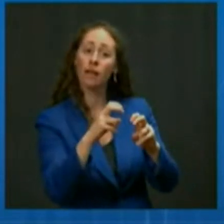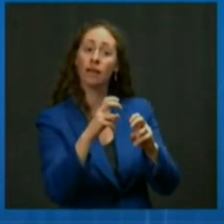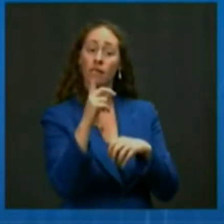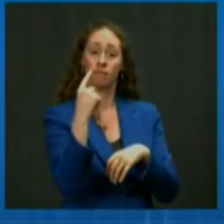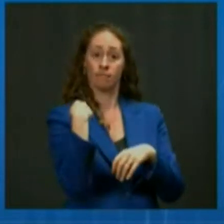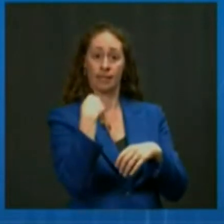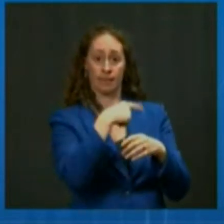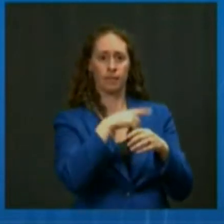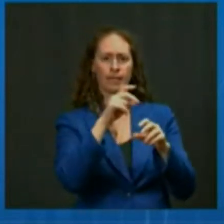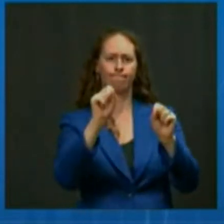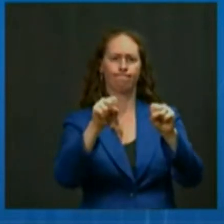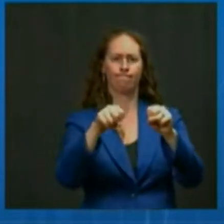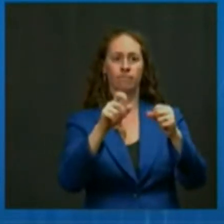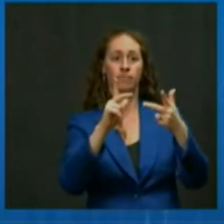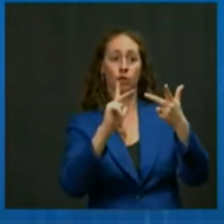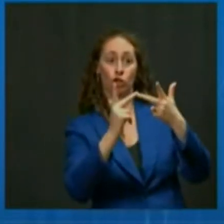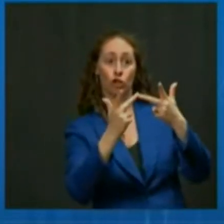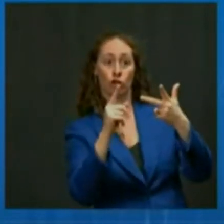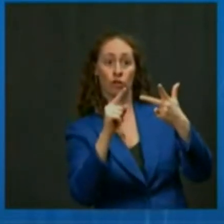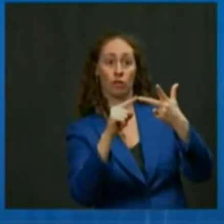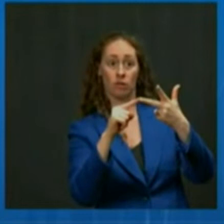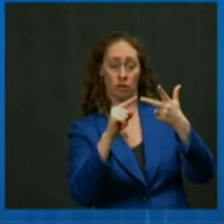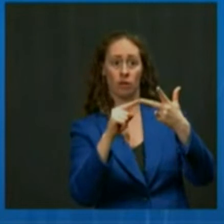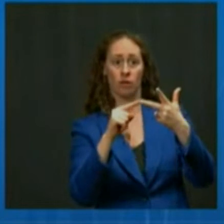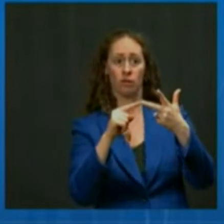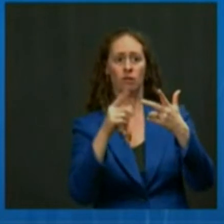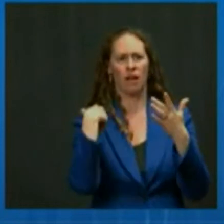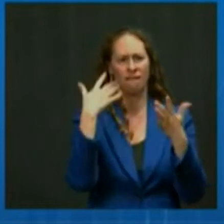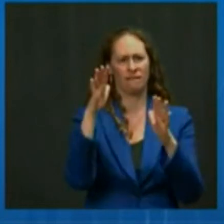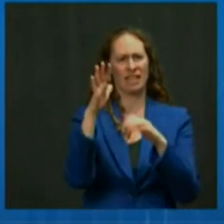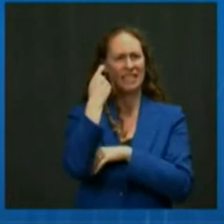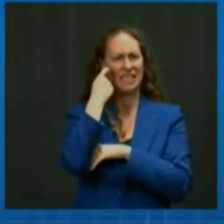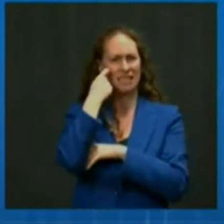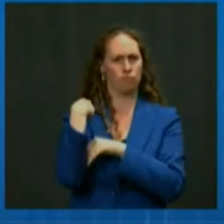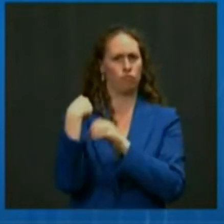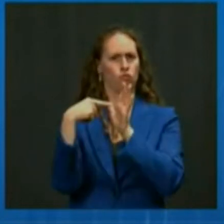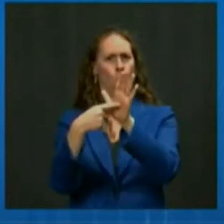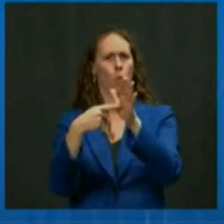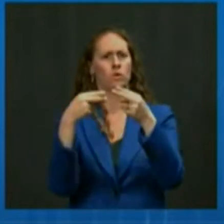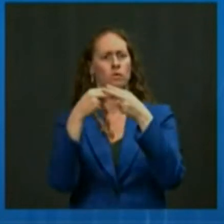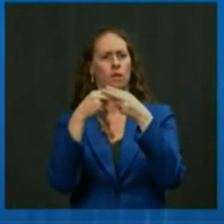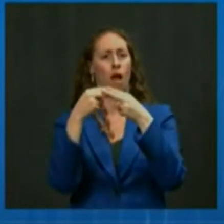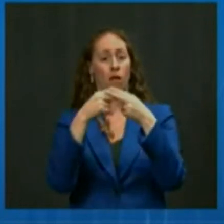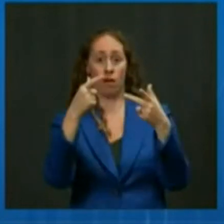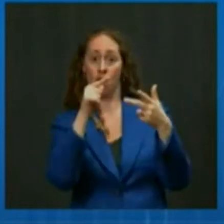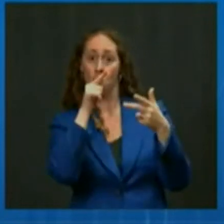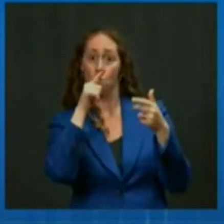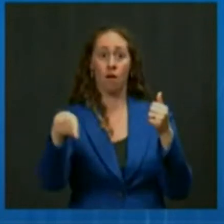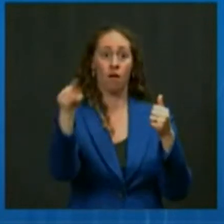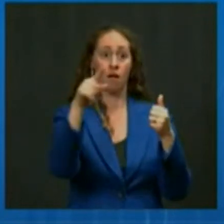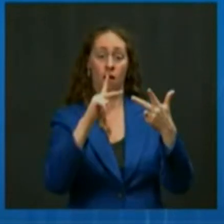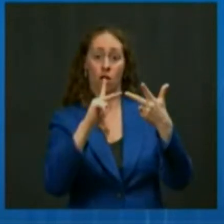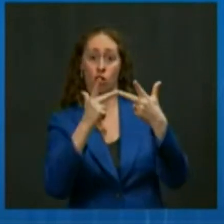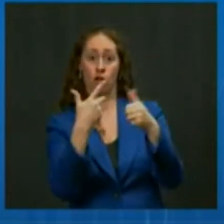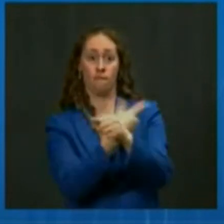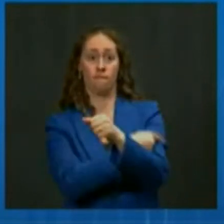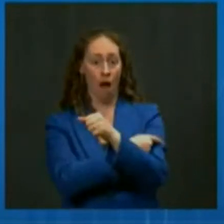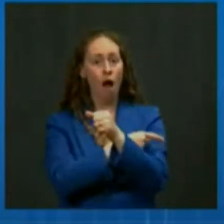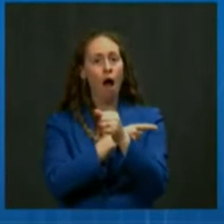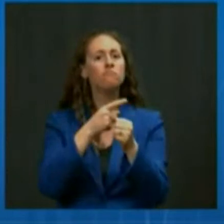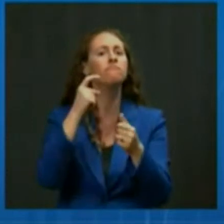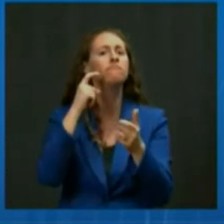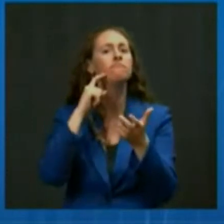level, and as I showed you on the next to last slide, the increase with a boost is really quite striking,